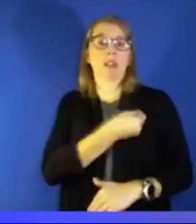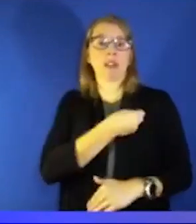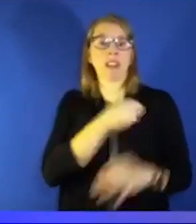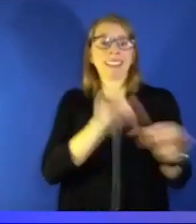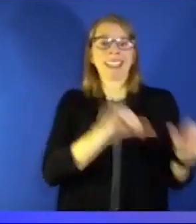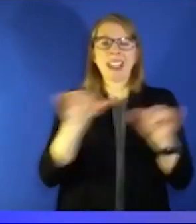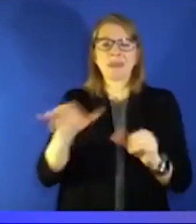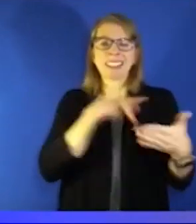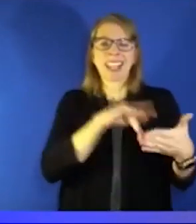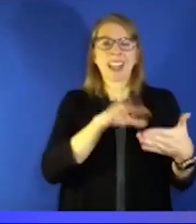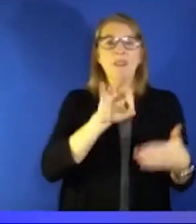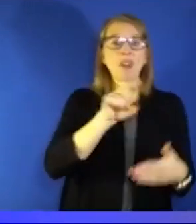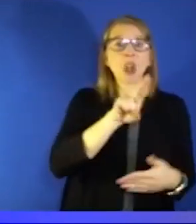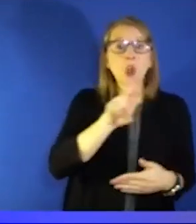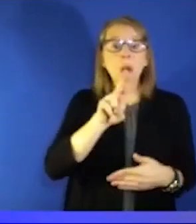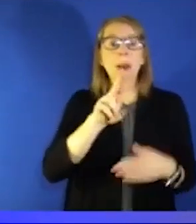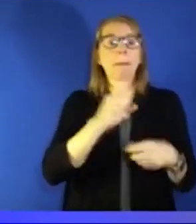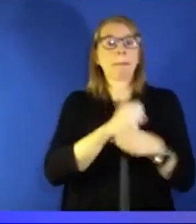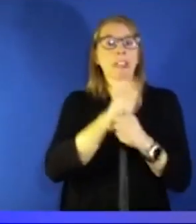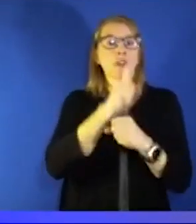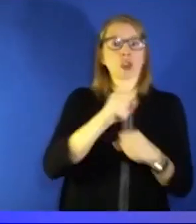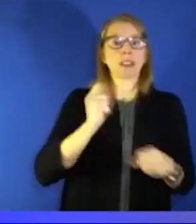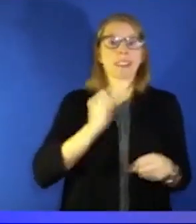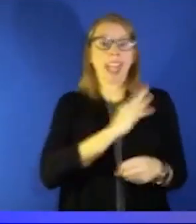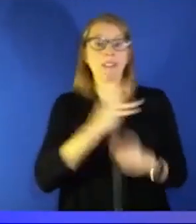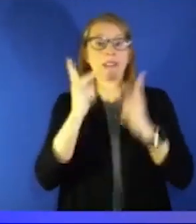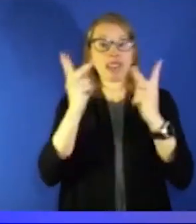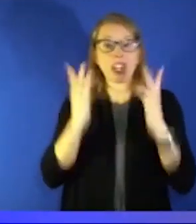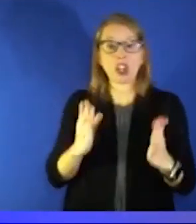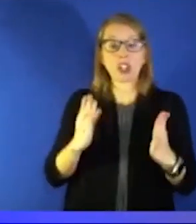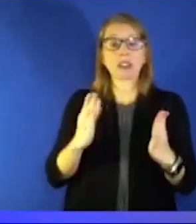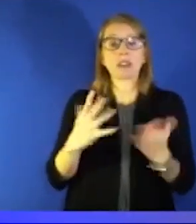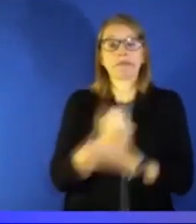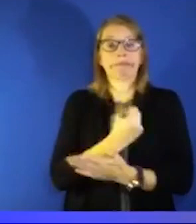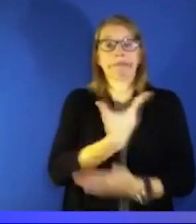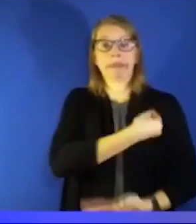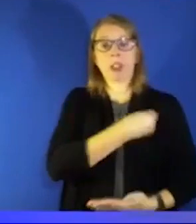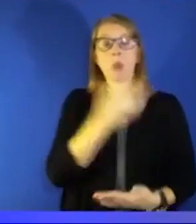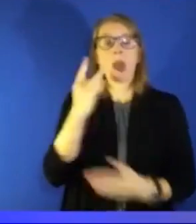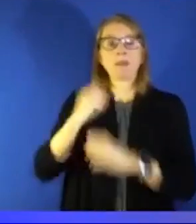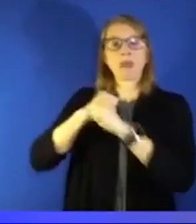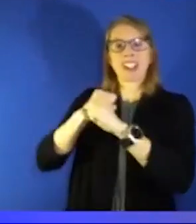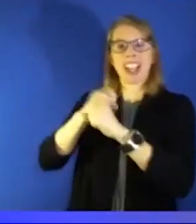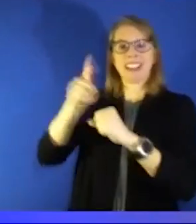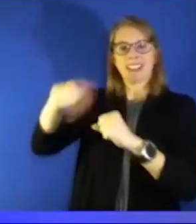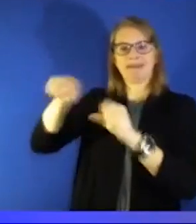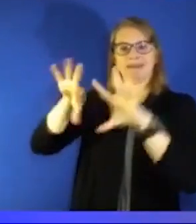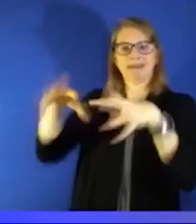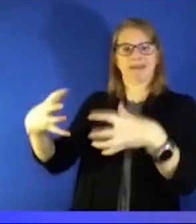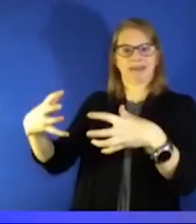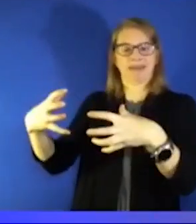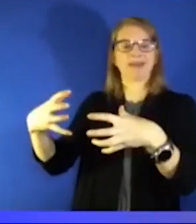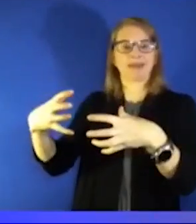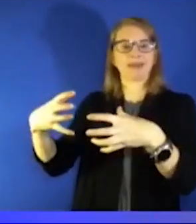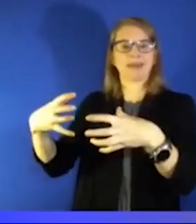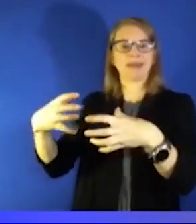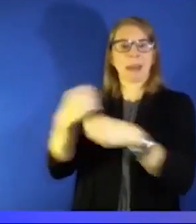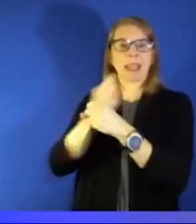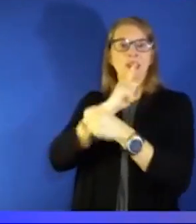making sure the staff and the visitors get vaccinated. So we can protect that segment of the society by making sure that people are